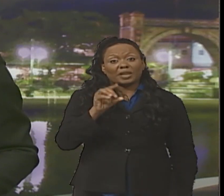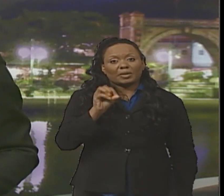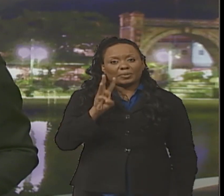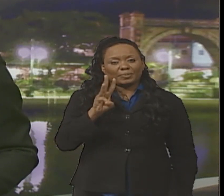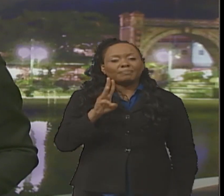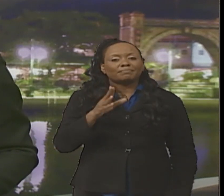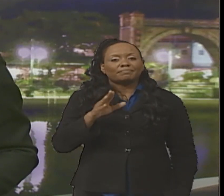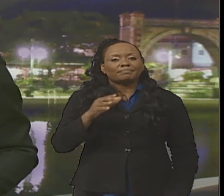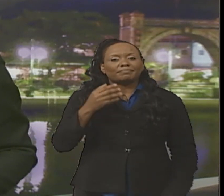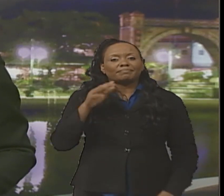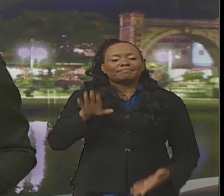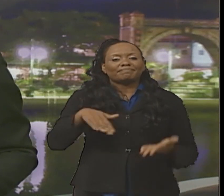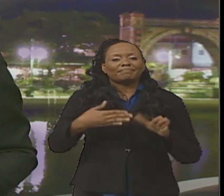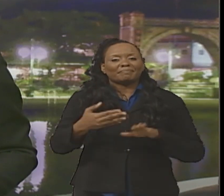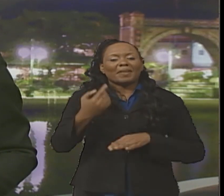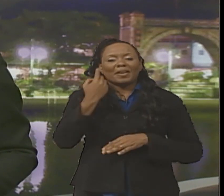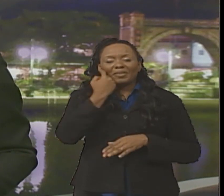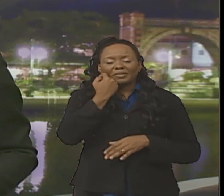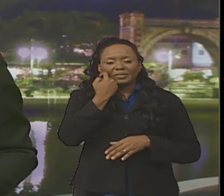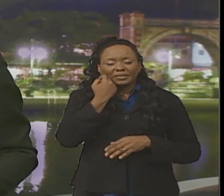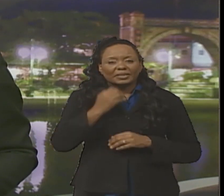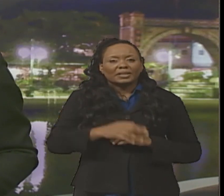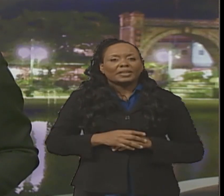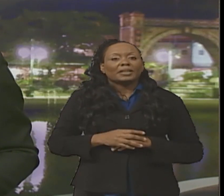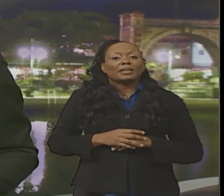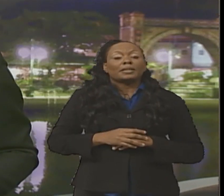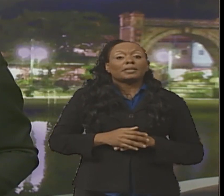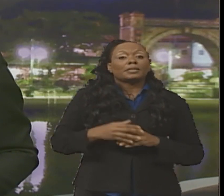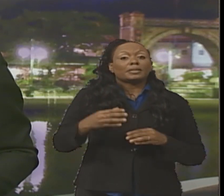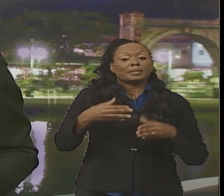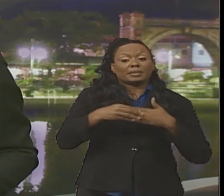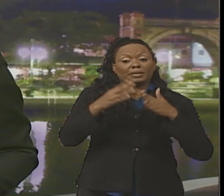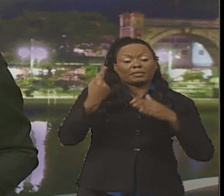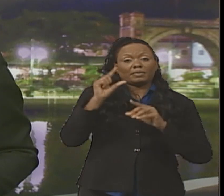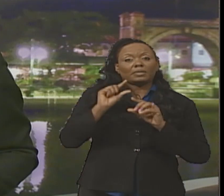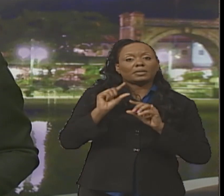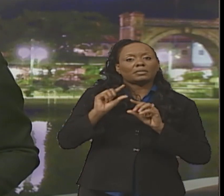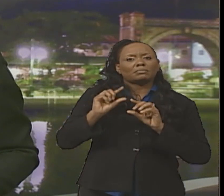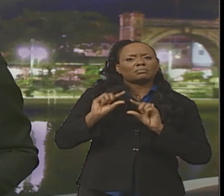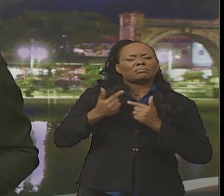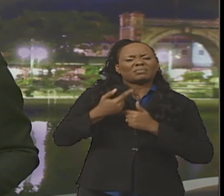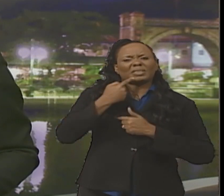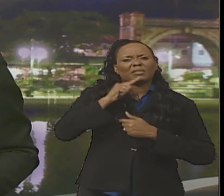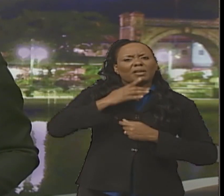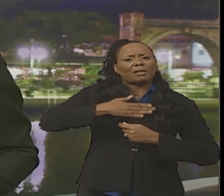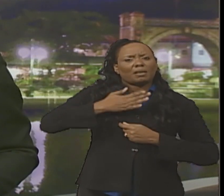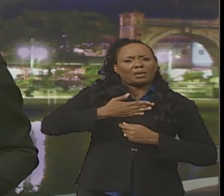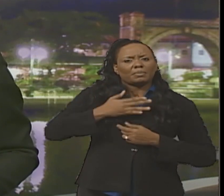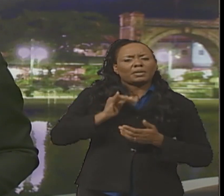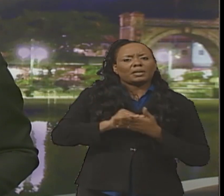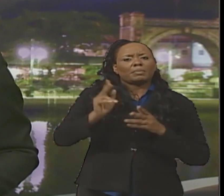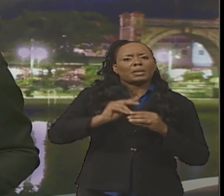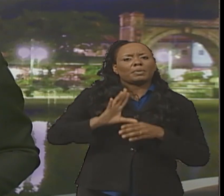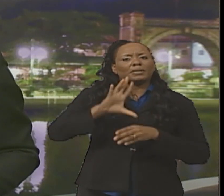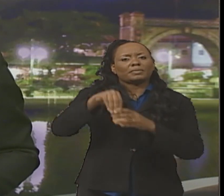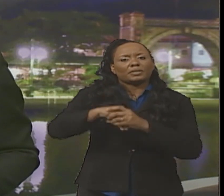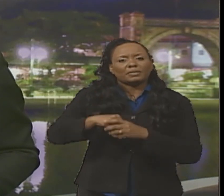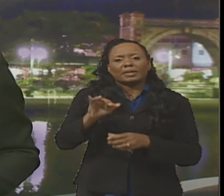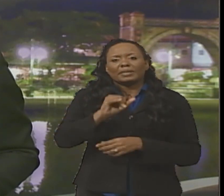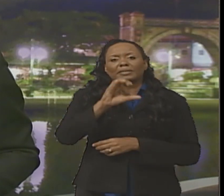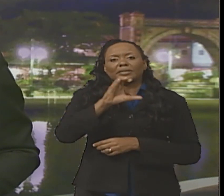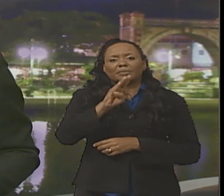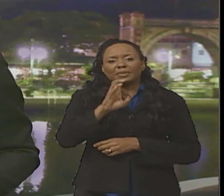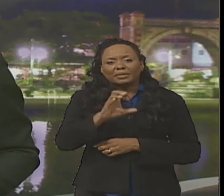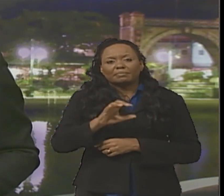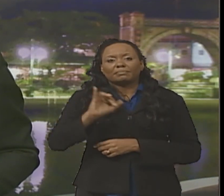Mr. Grisette says he's grateful for the assistance of the sponsors, which include, among others, The Caribbean Broadcasting Corporation,